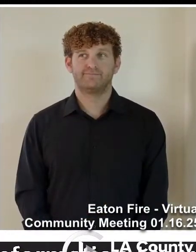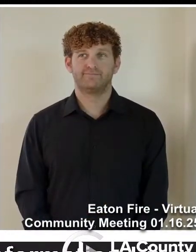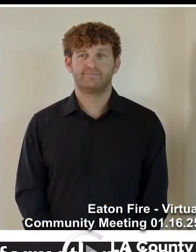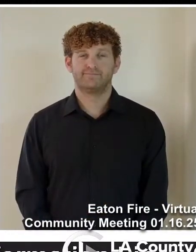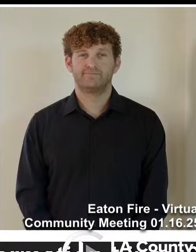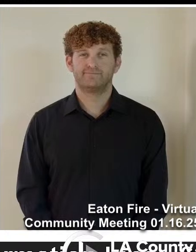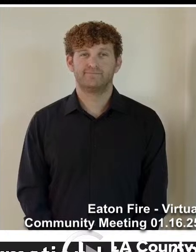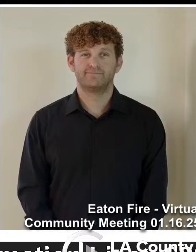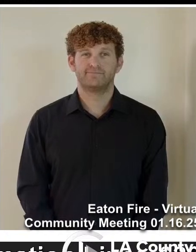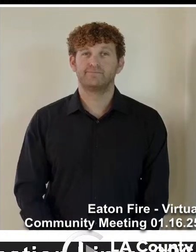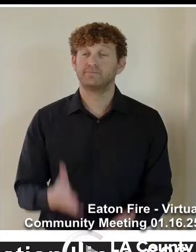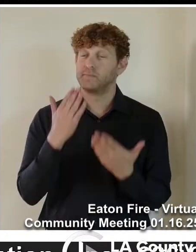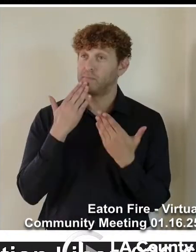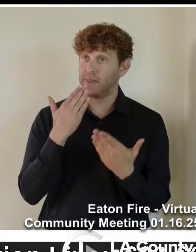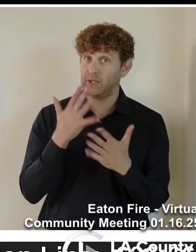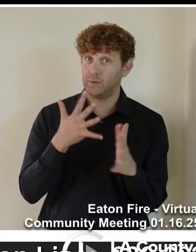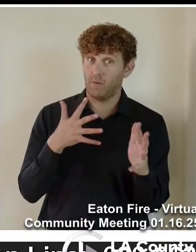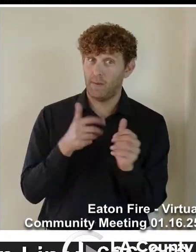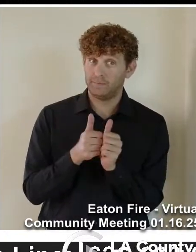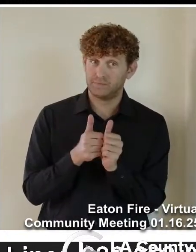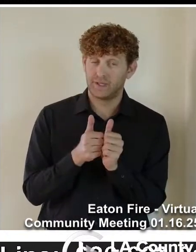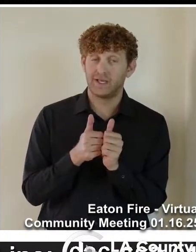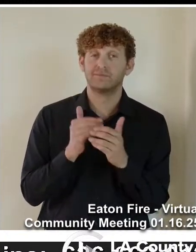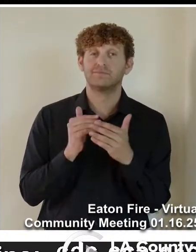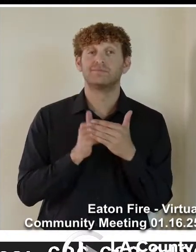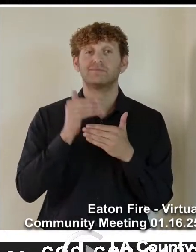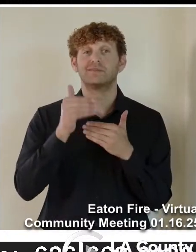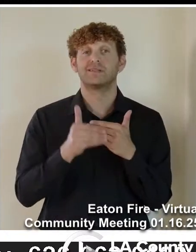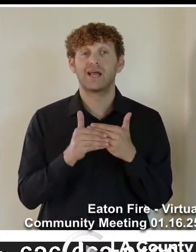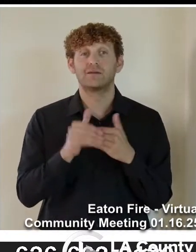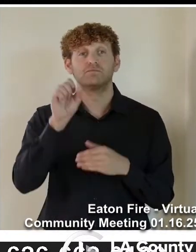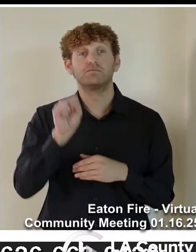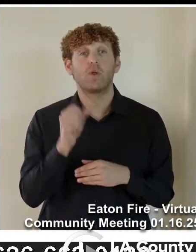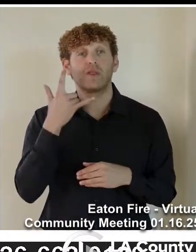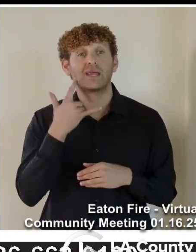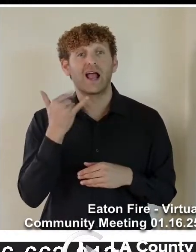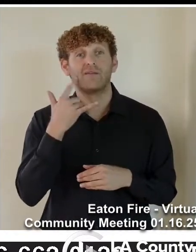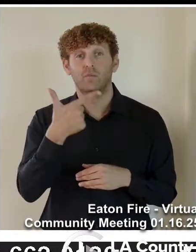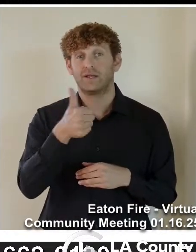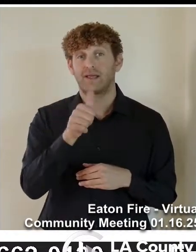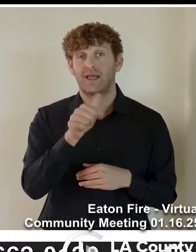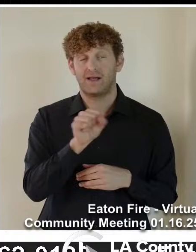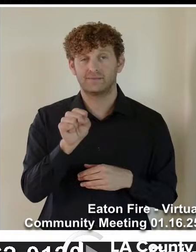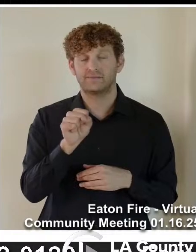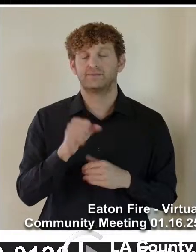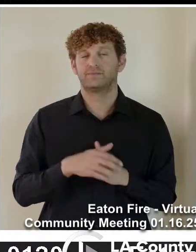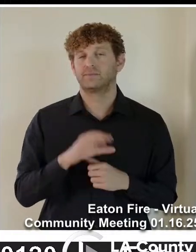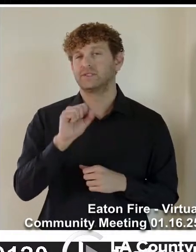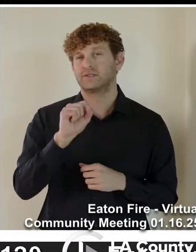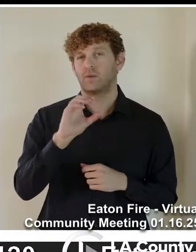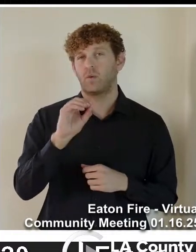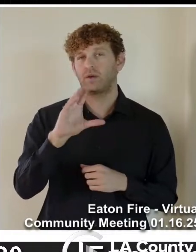Thank you for the update. Next up with Southern Cal Gas is going to be Lene O'Shields.